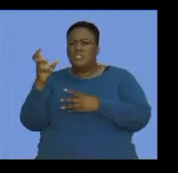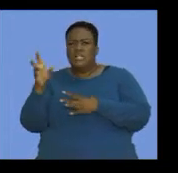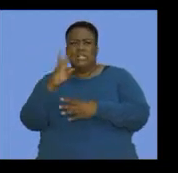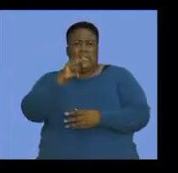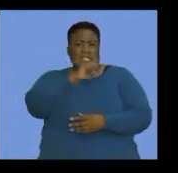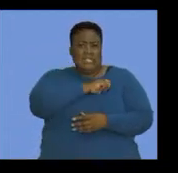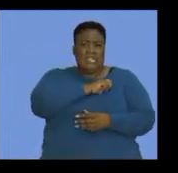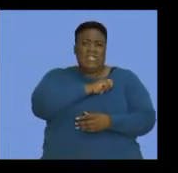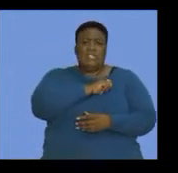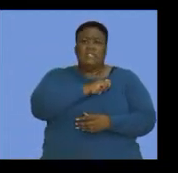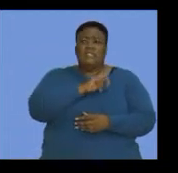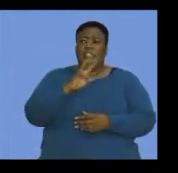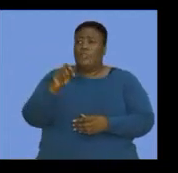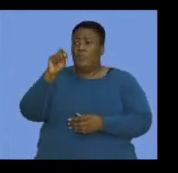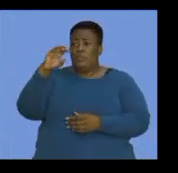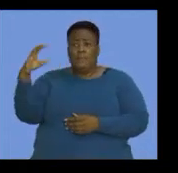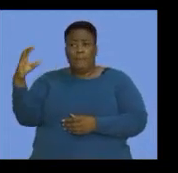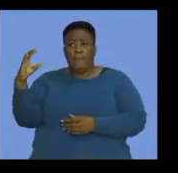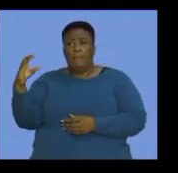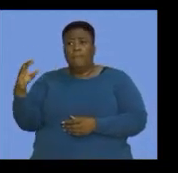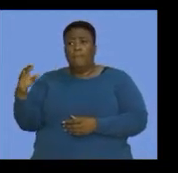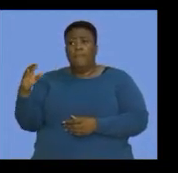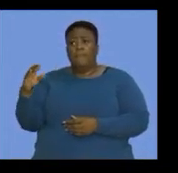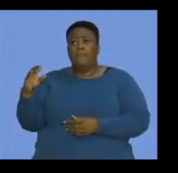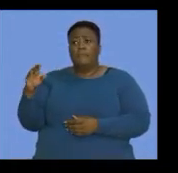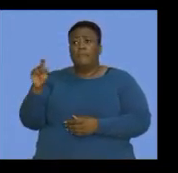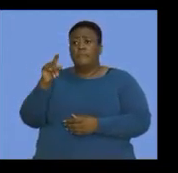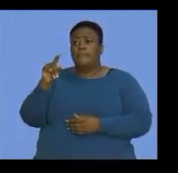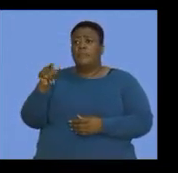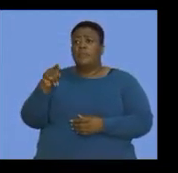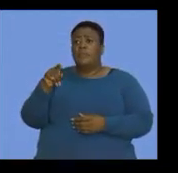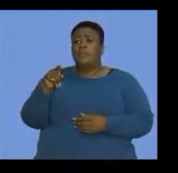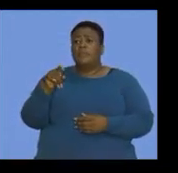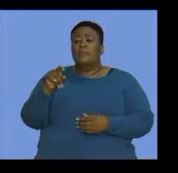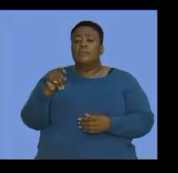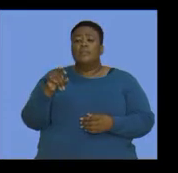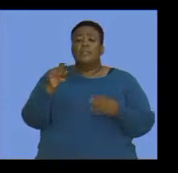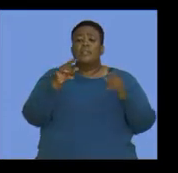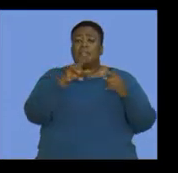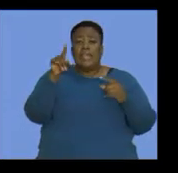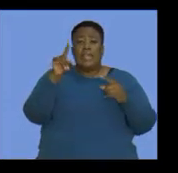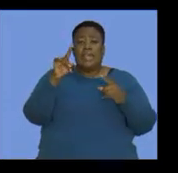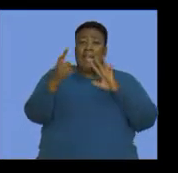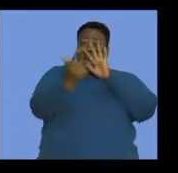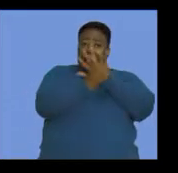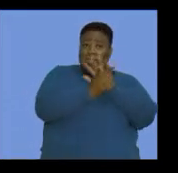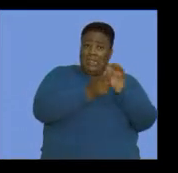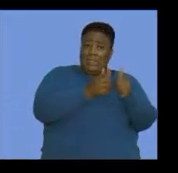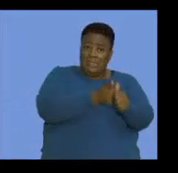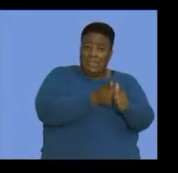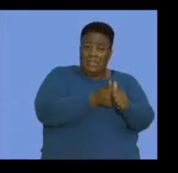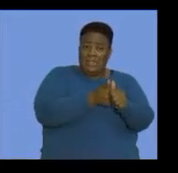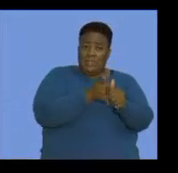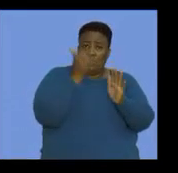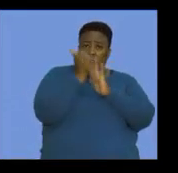KwaZulu-Natal, Northern Cape, and these have been totaled as illegally hunted. So we do know that there's a process